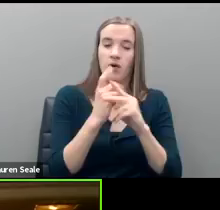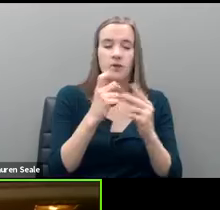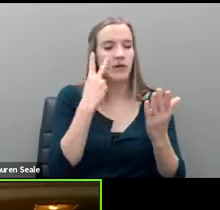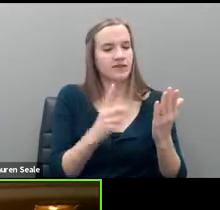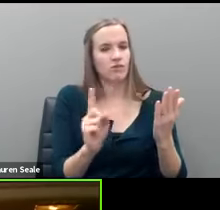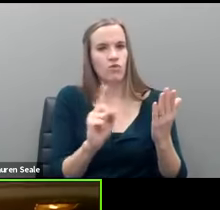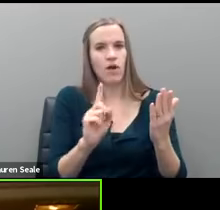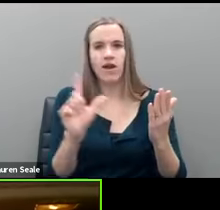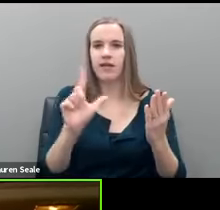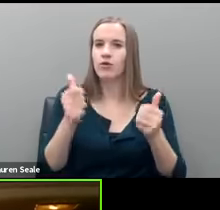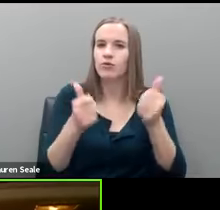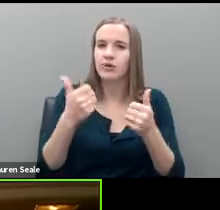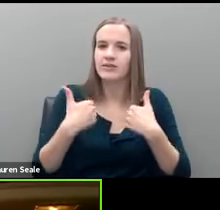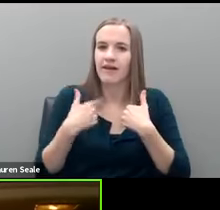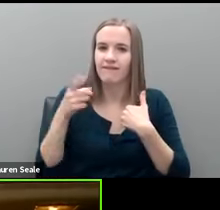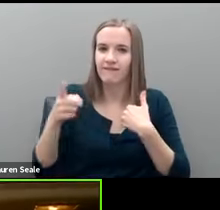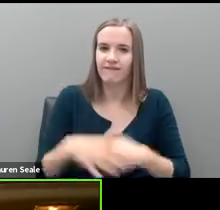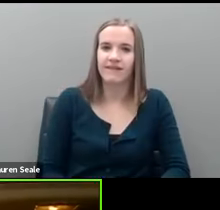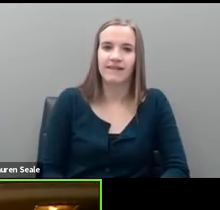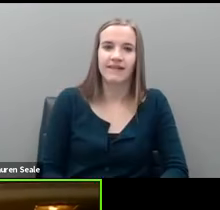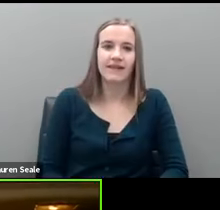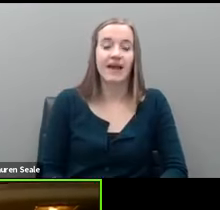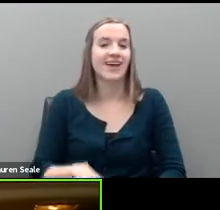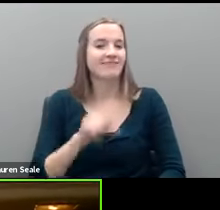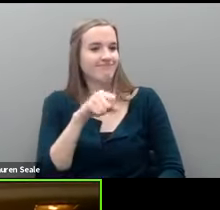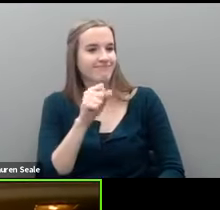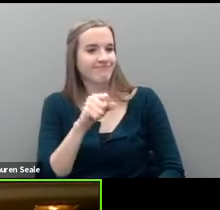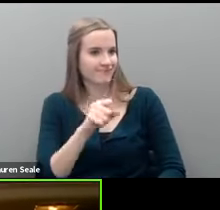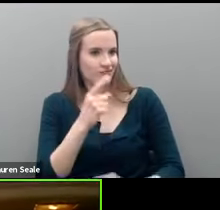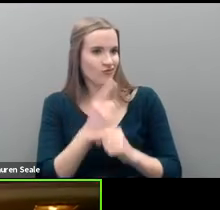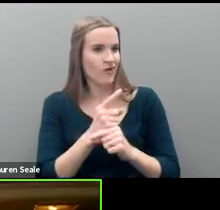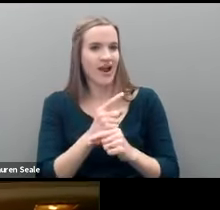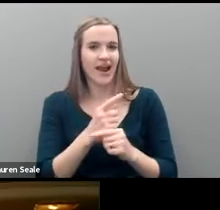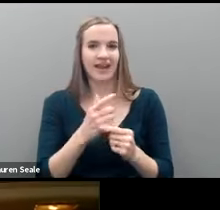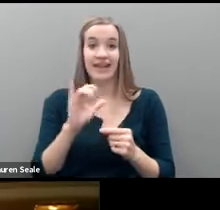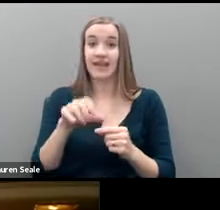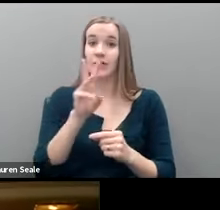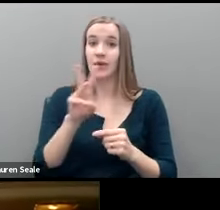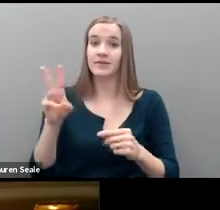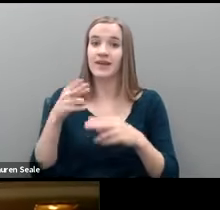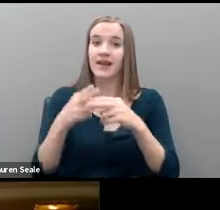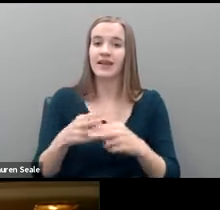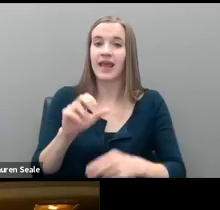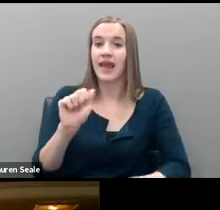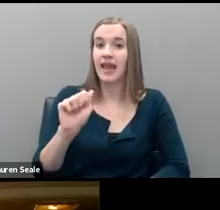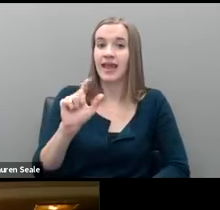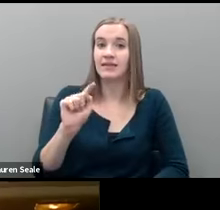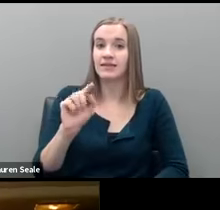I know at Link, we use AT for All and reference that all the time. It's a great. Absolutely.